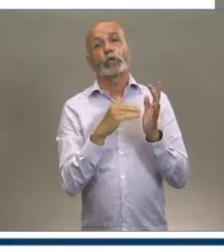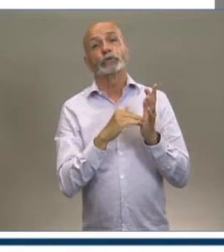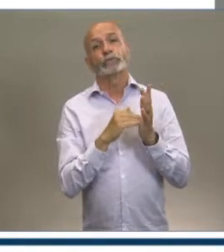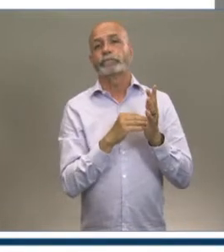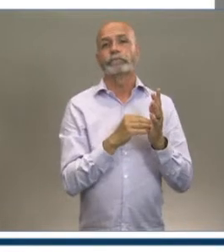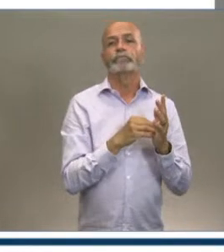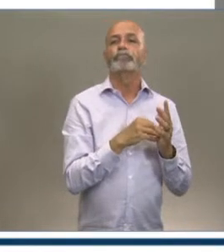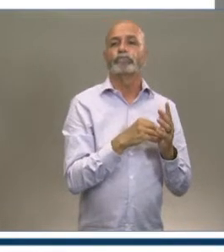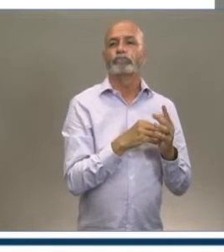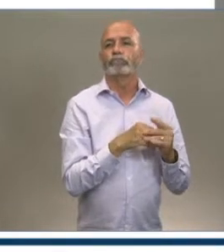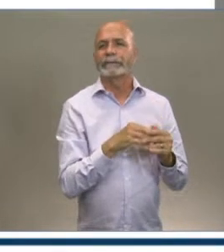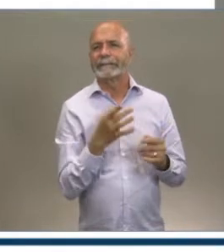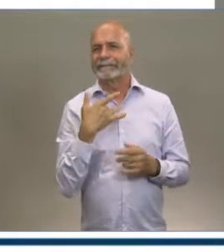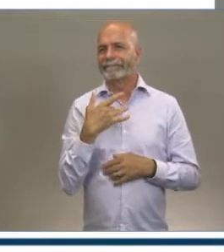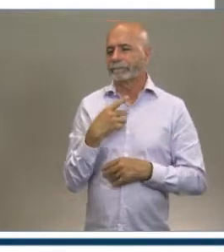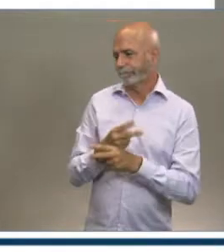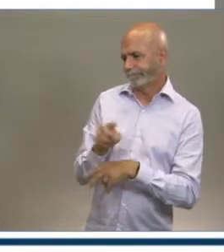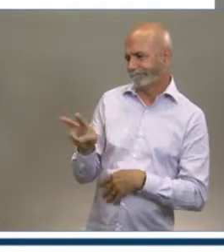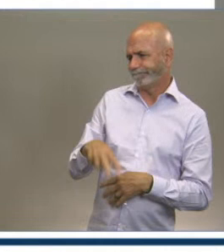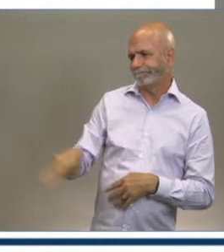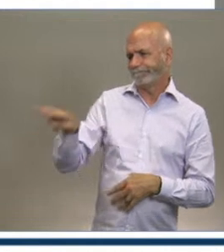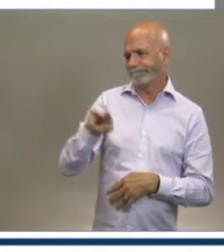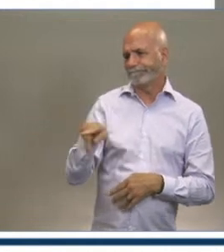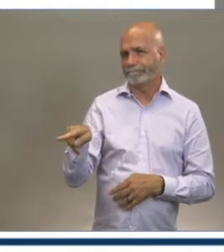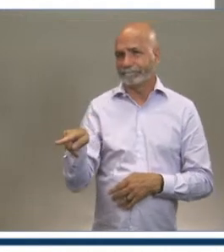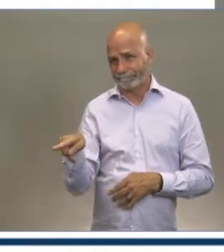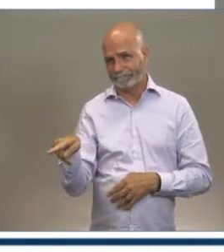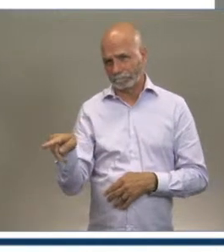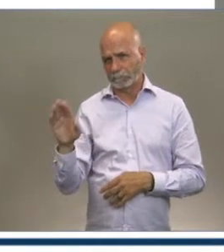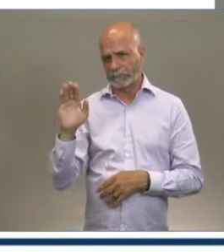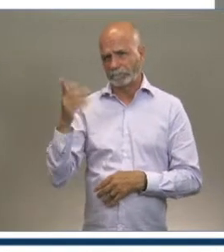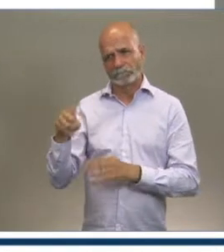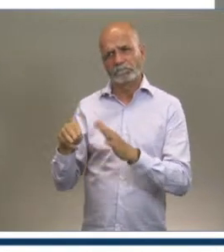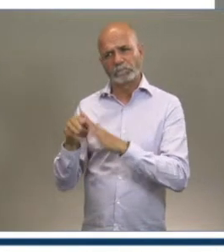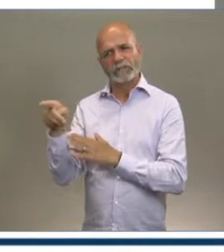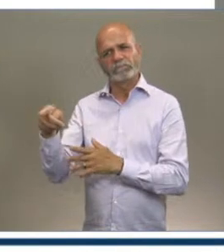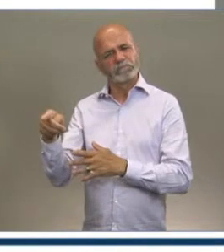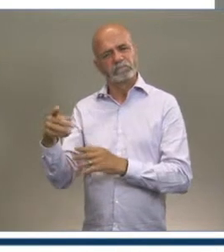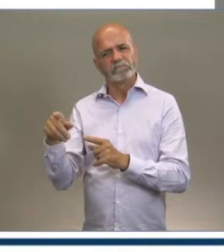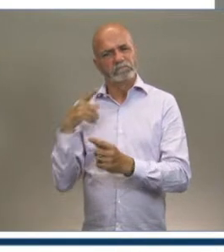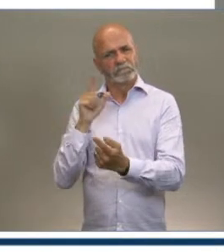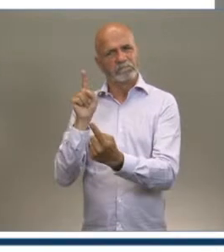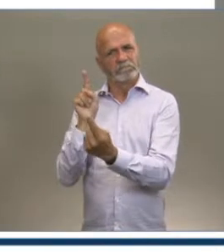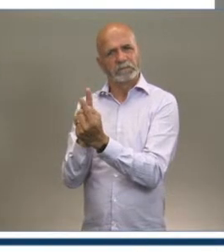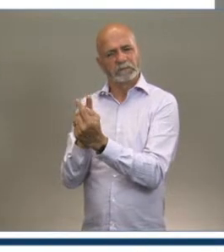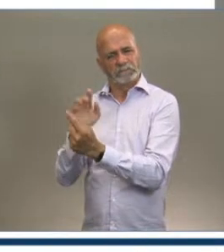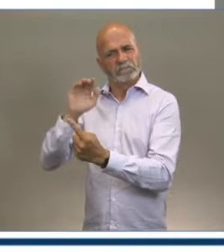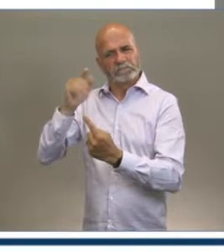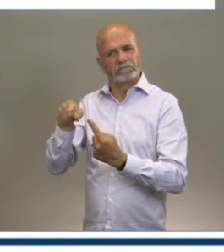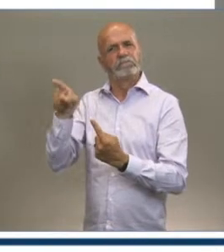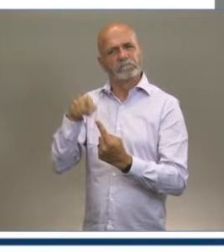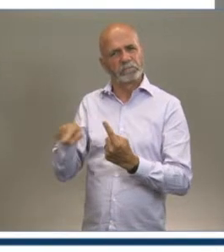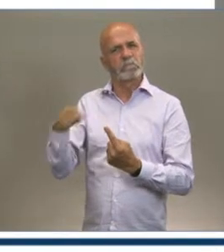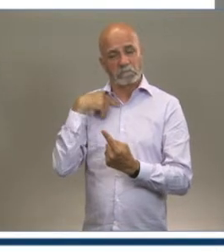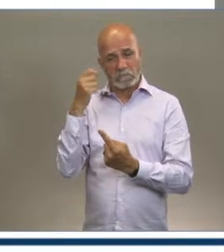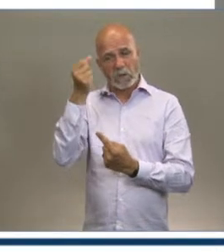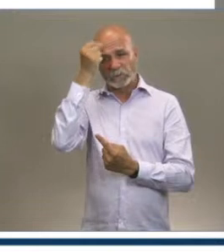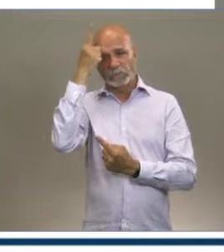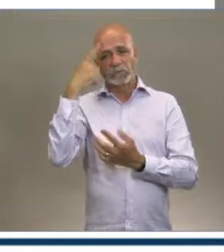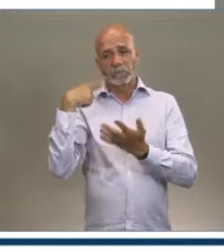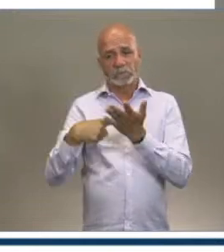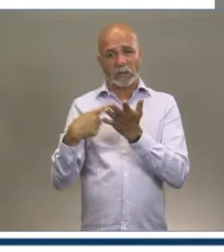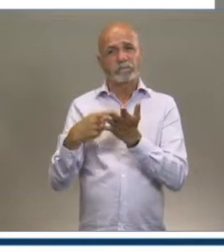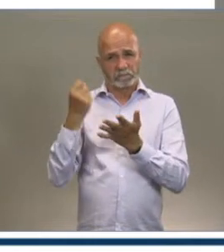that the individual in front of them is what we call a mature minor and is judged to be able to understand information and give their